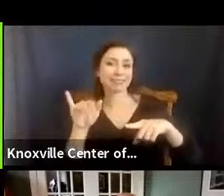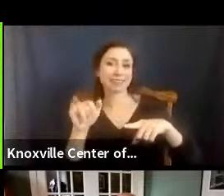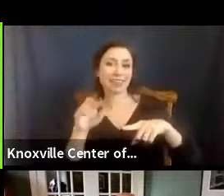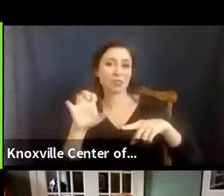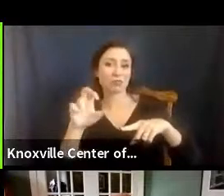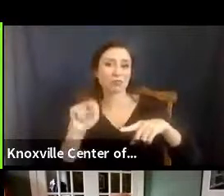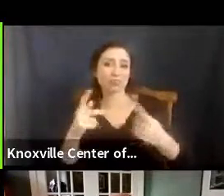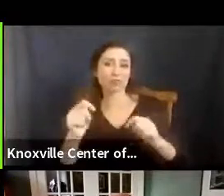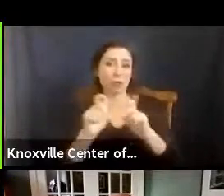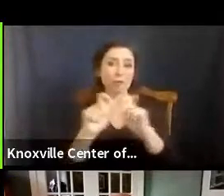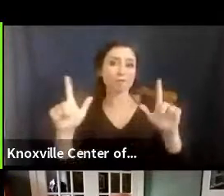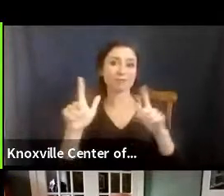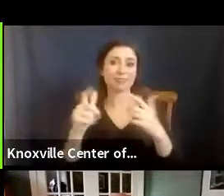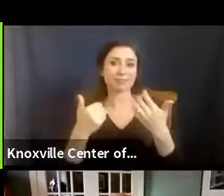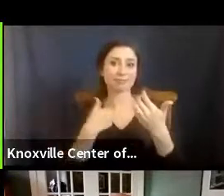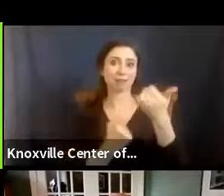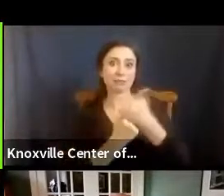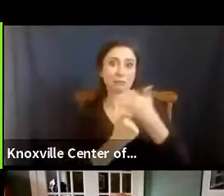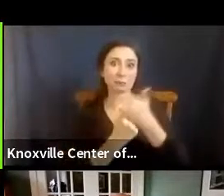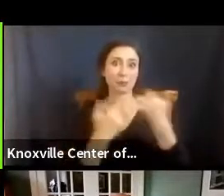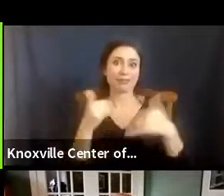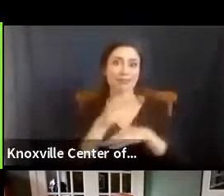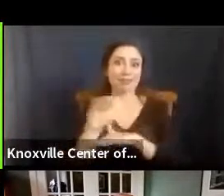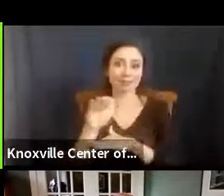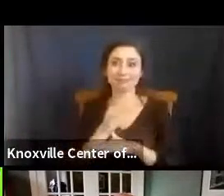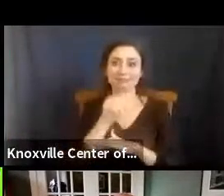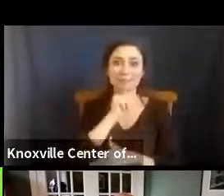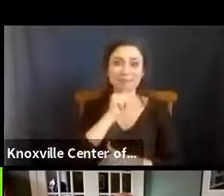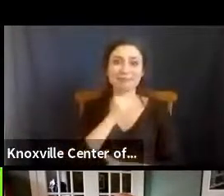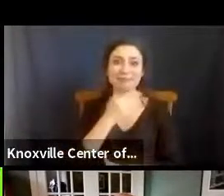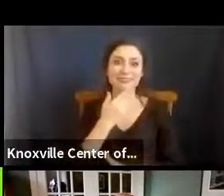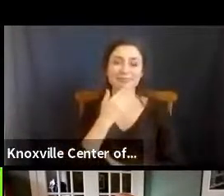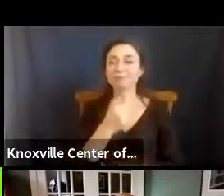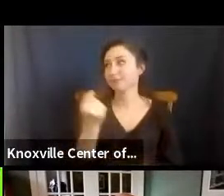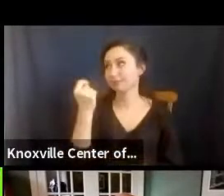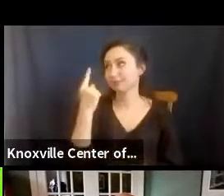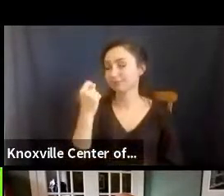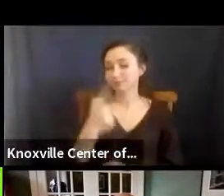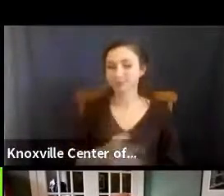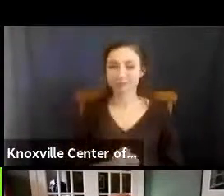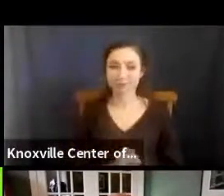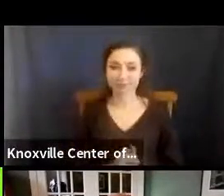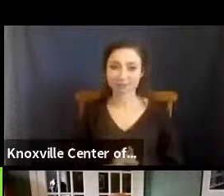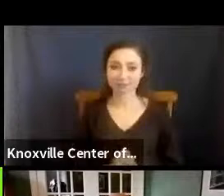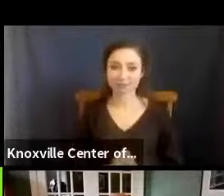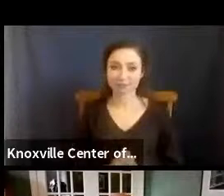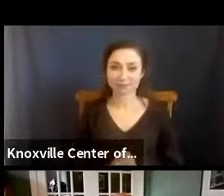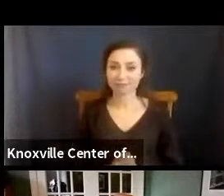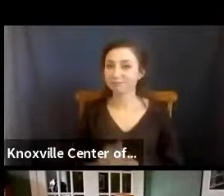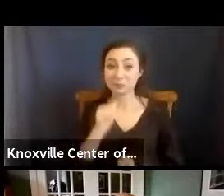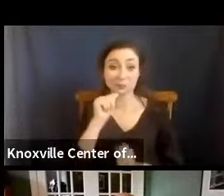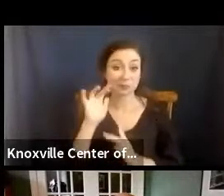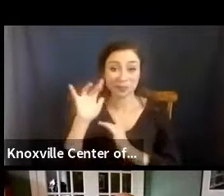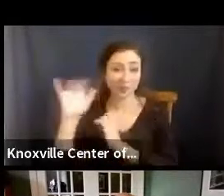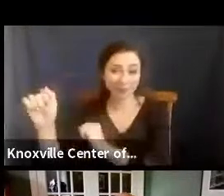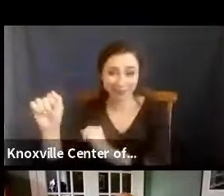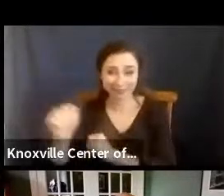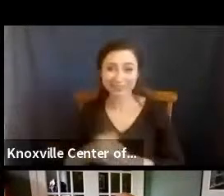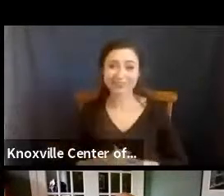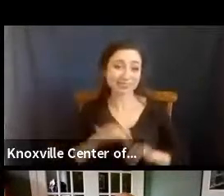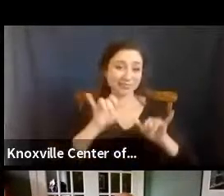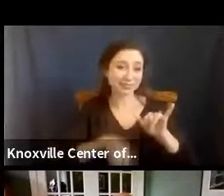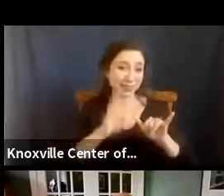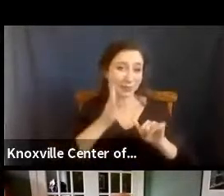new tech support tonight, so bear with us. Understand. well, we're not going anywhere. So